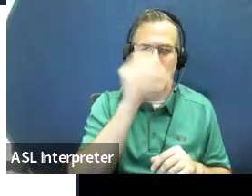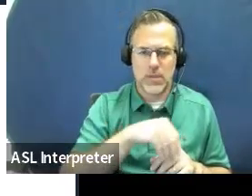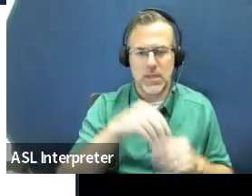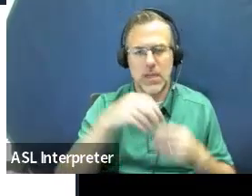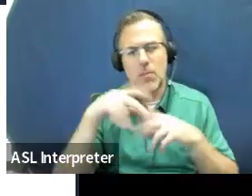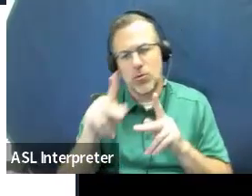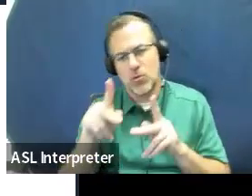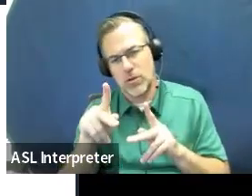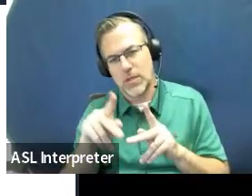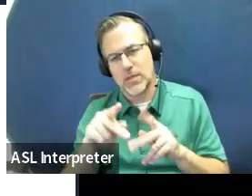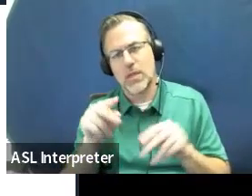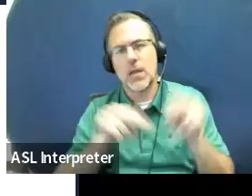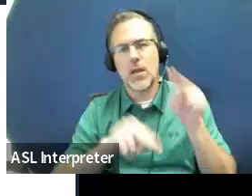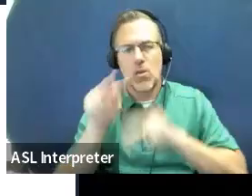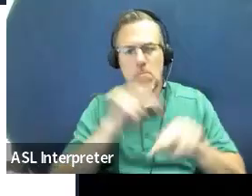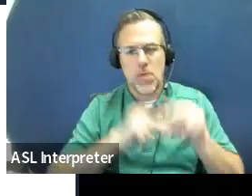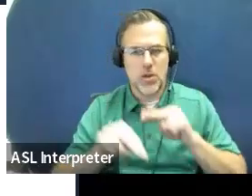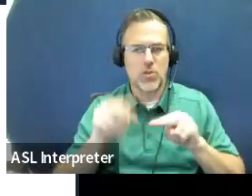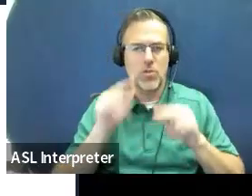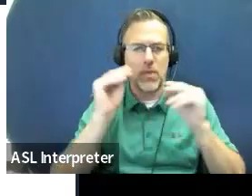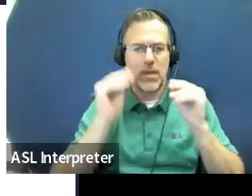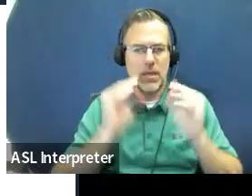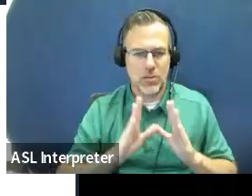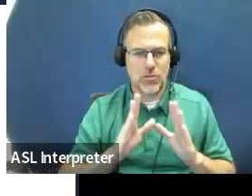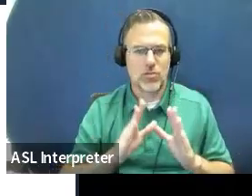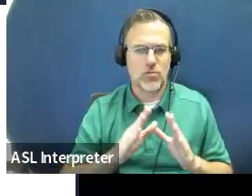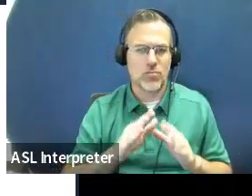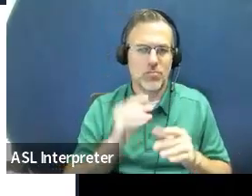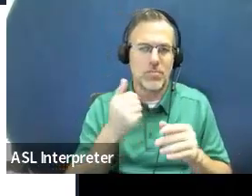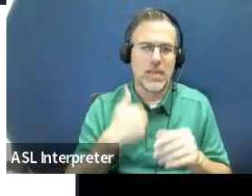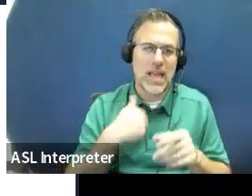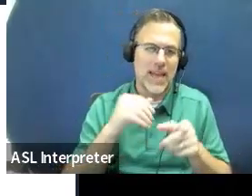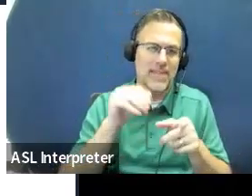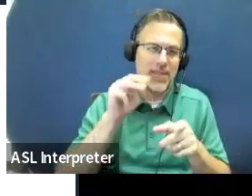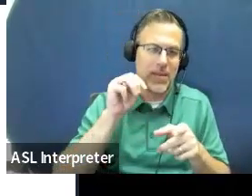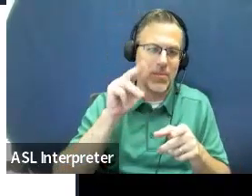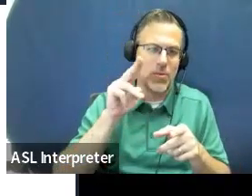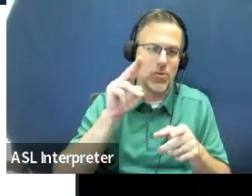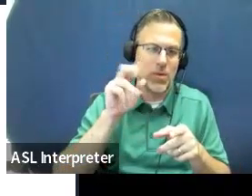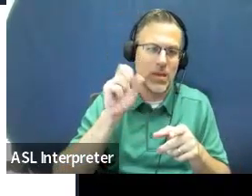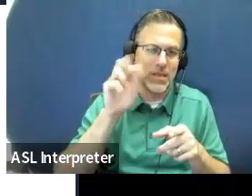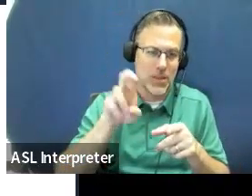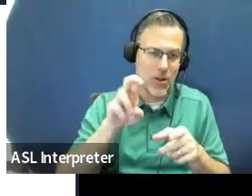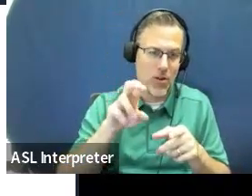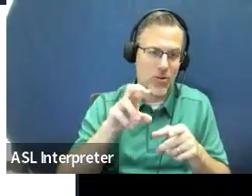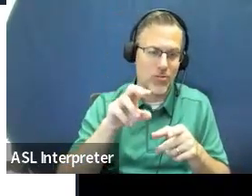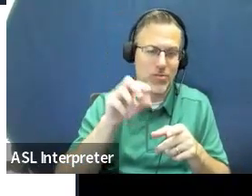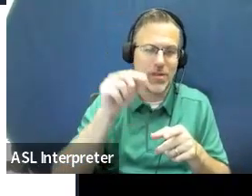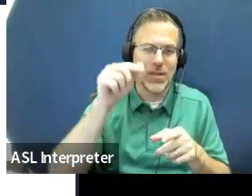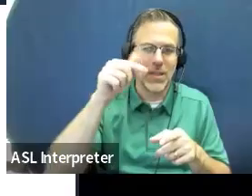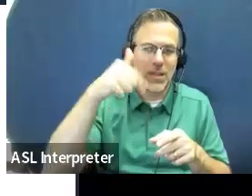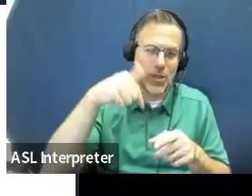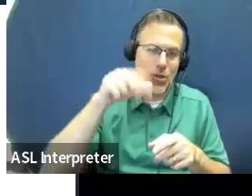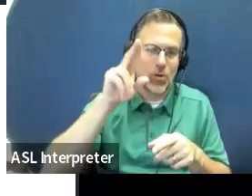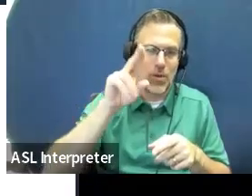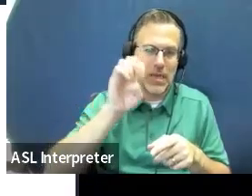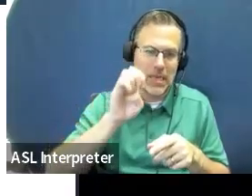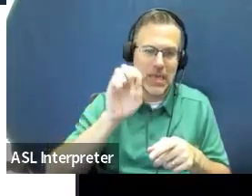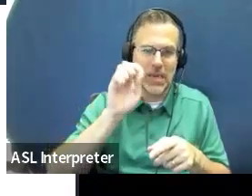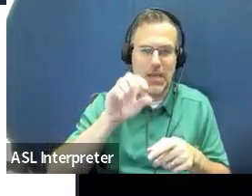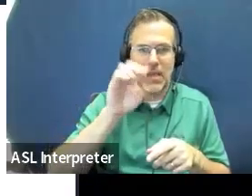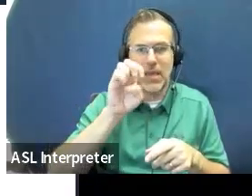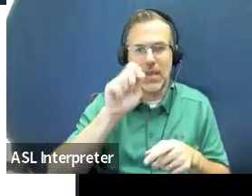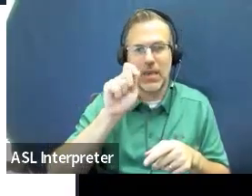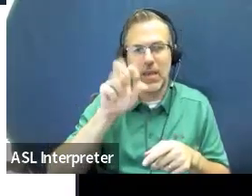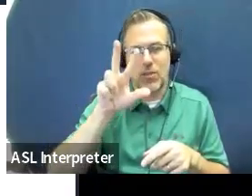observation. And this one even has a citation. Look at that. So really thinking about what you're teaching